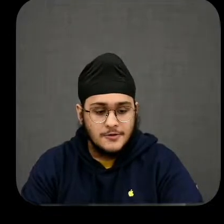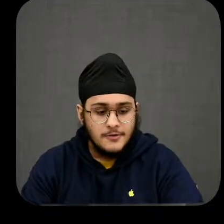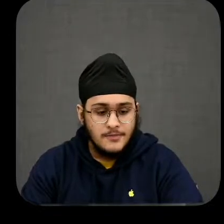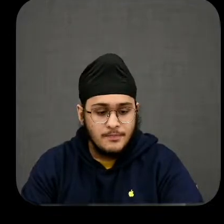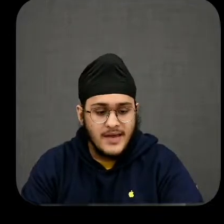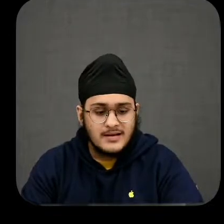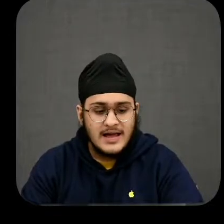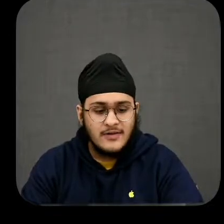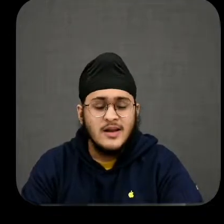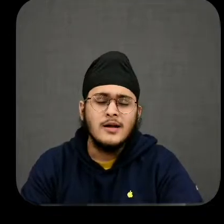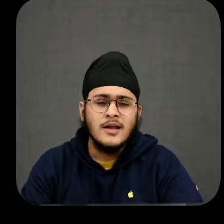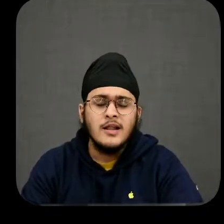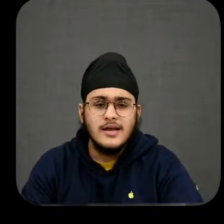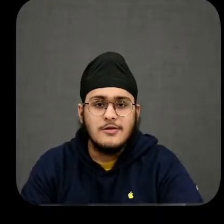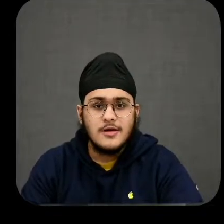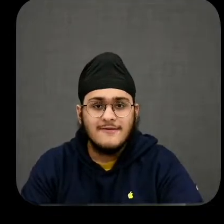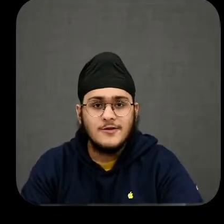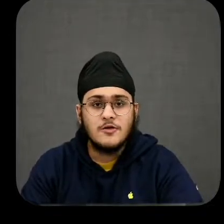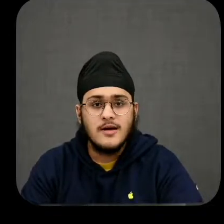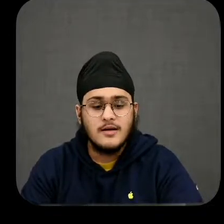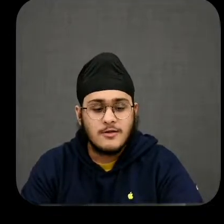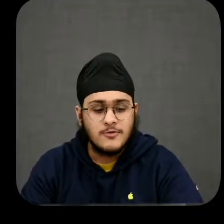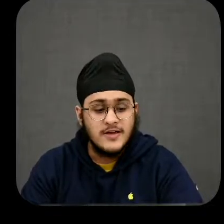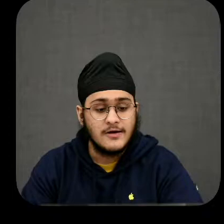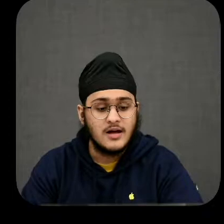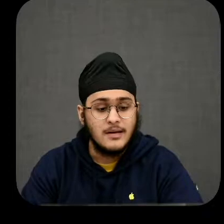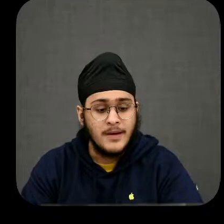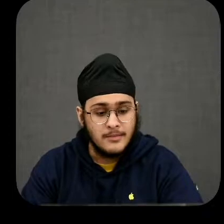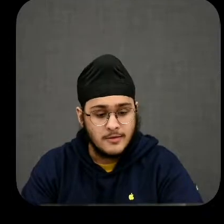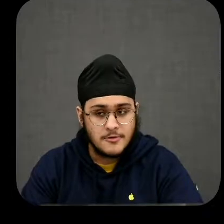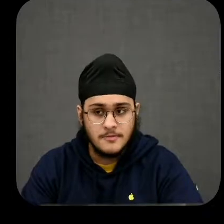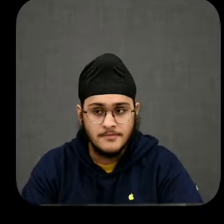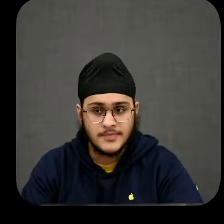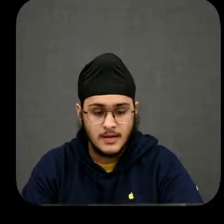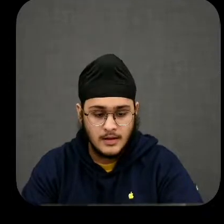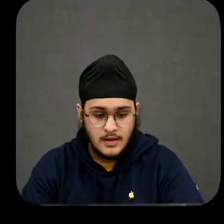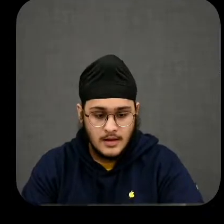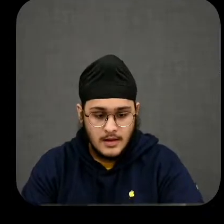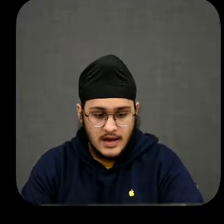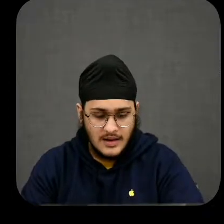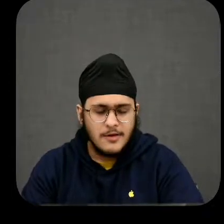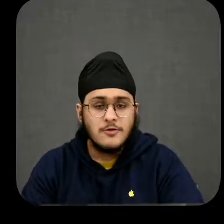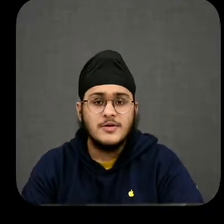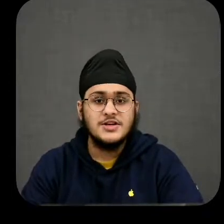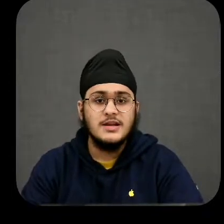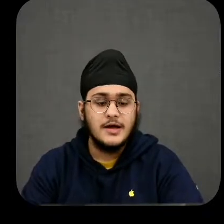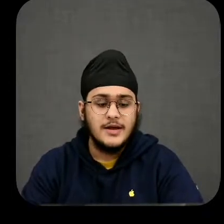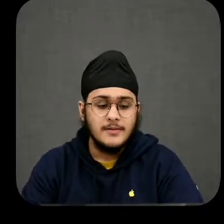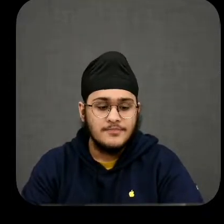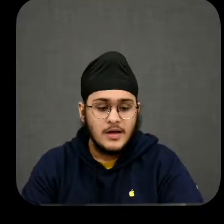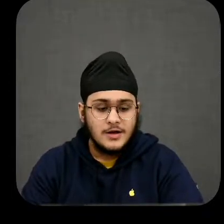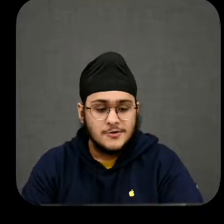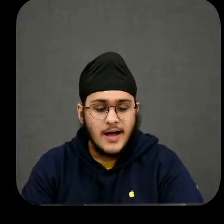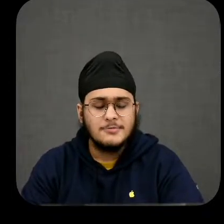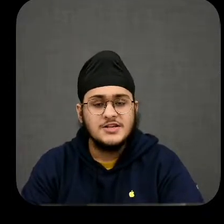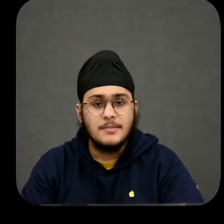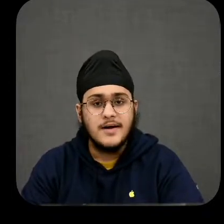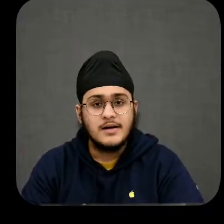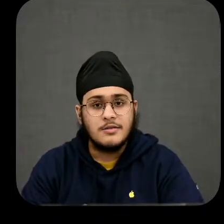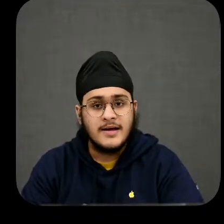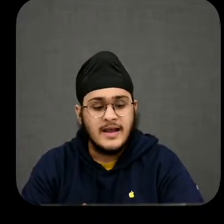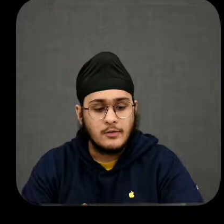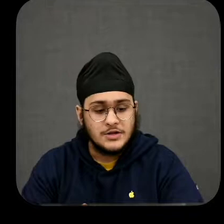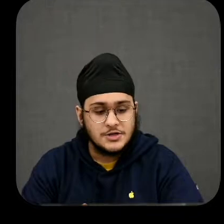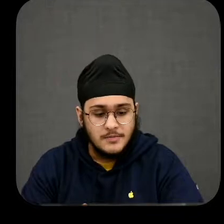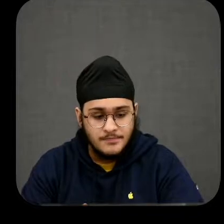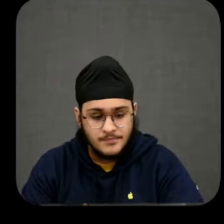to make life a little easier for those among us with hearing impairments. It makes use of machine learning to help teach American